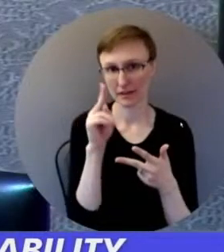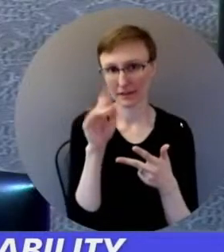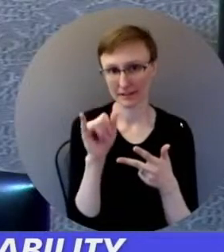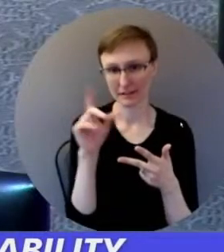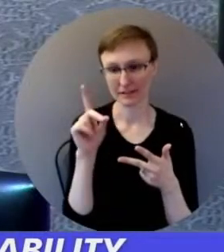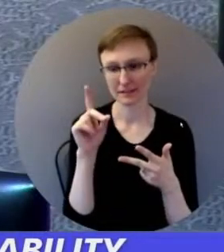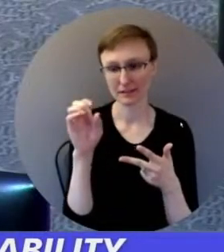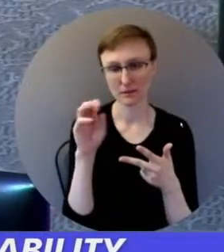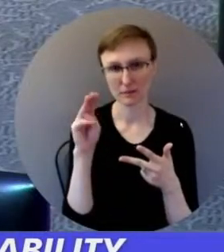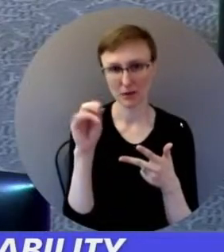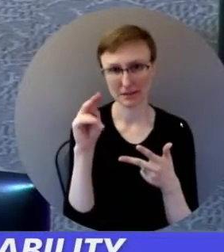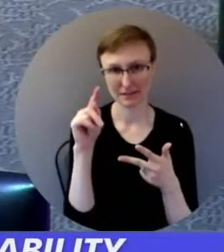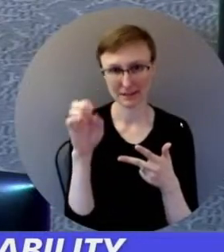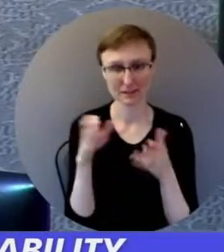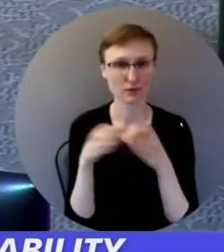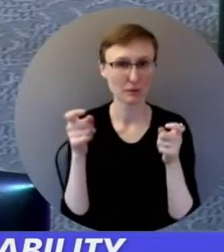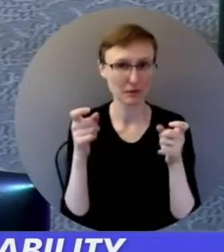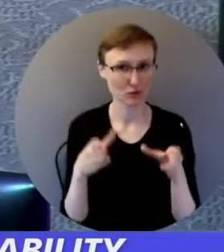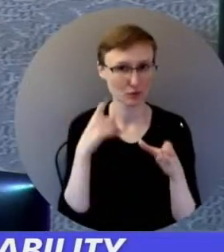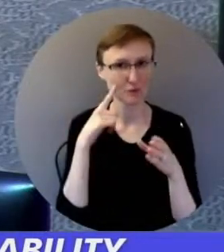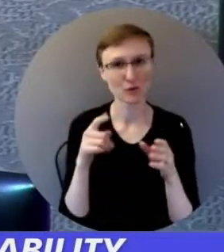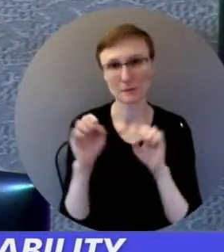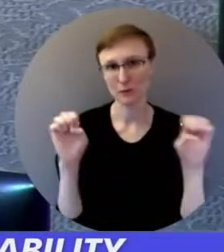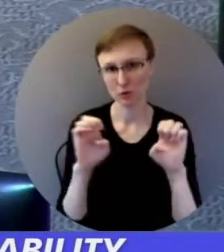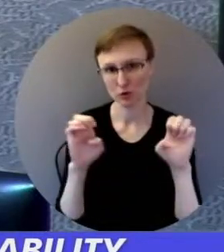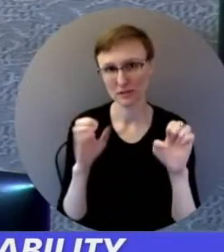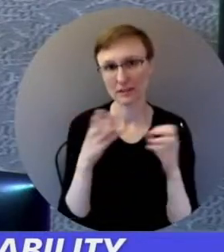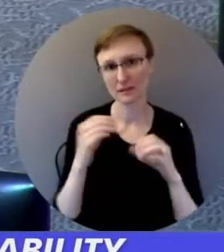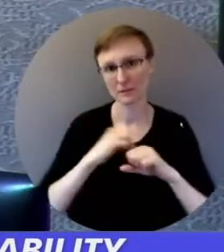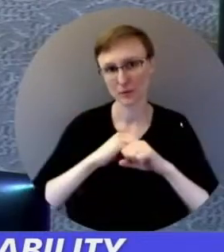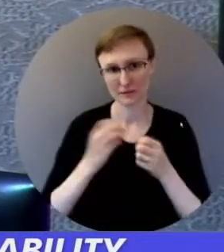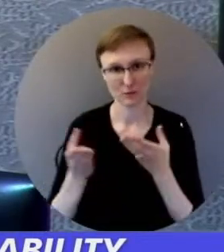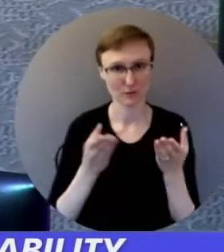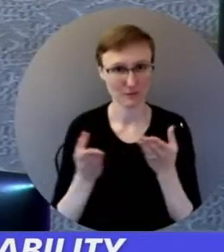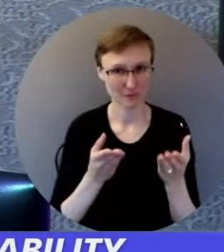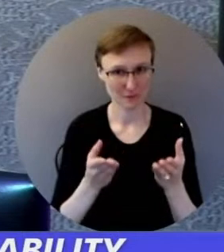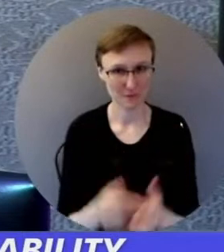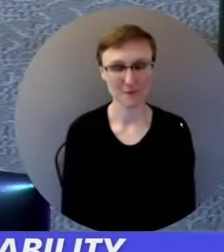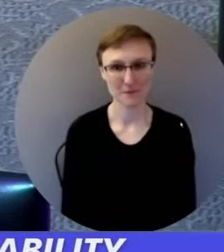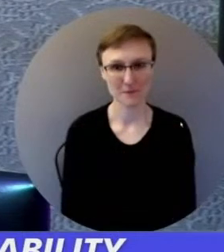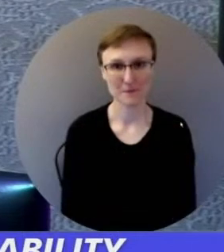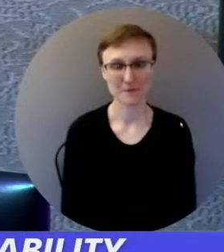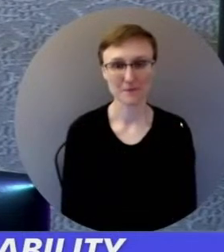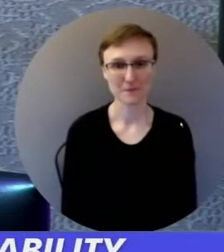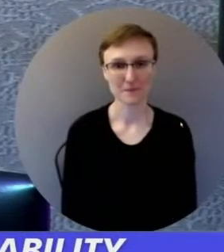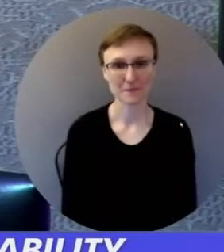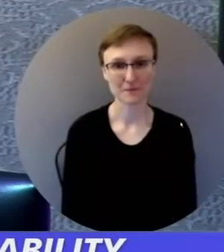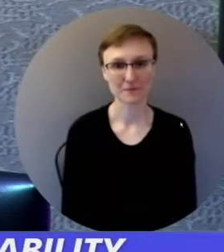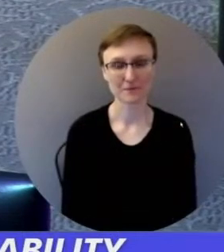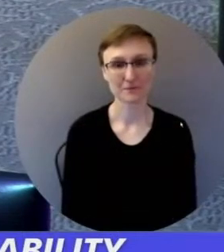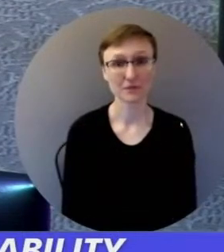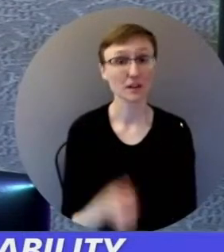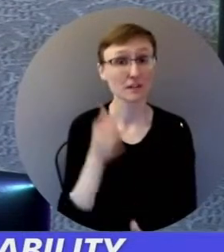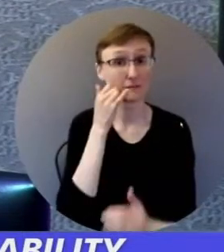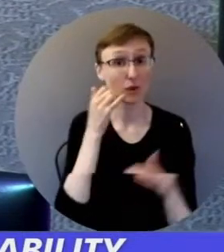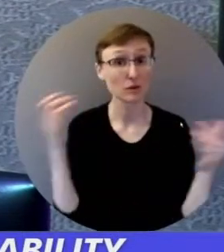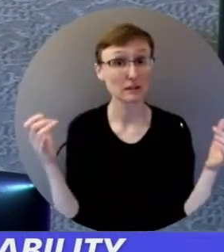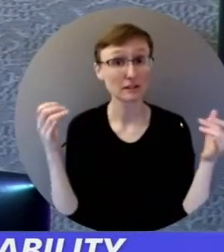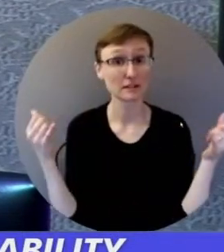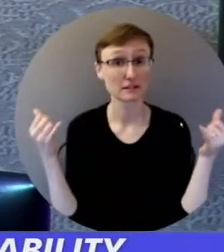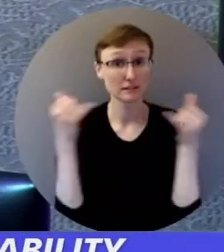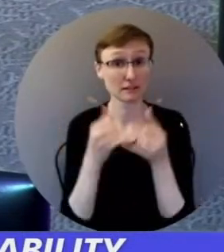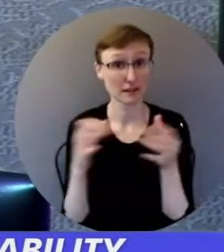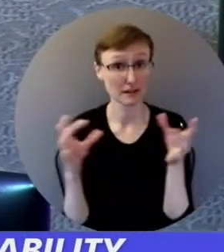Protective Services, Directeur Général des Services de Protection et d'Urgence. And phoning in today, we have